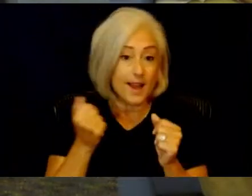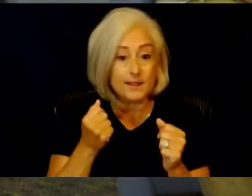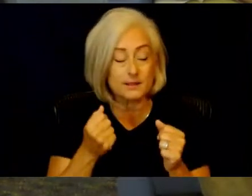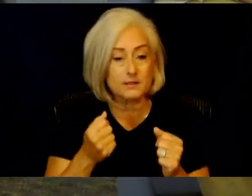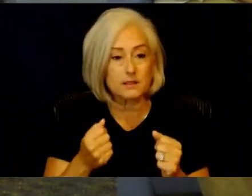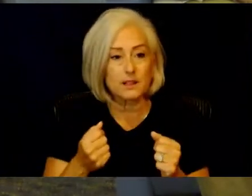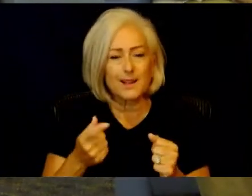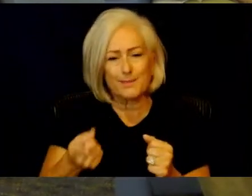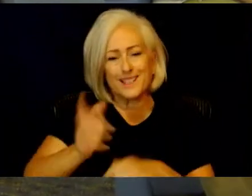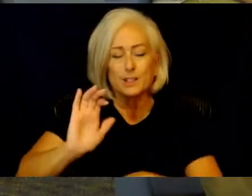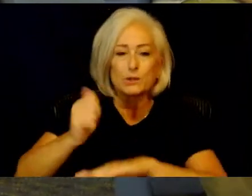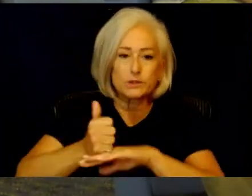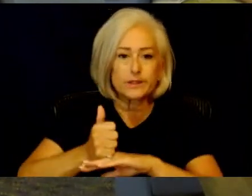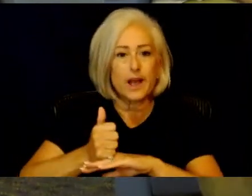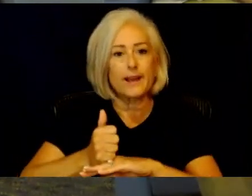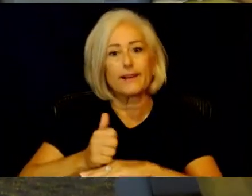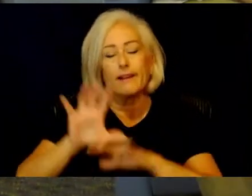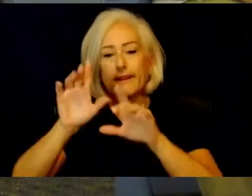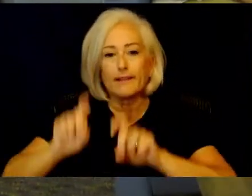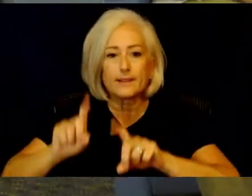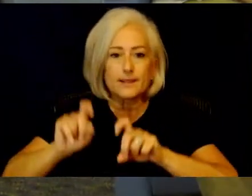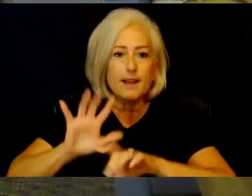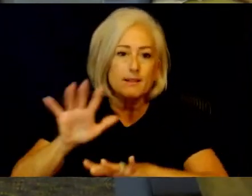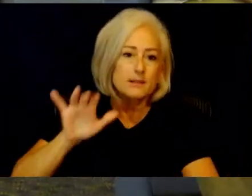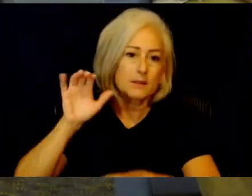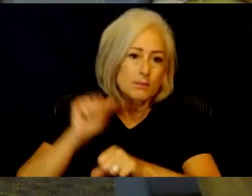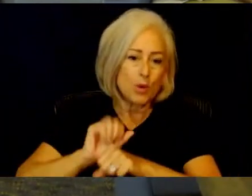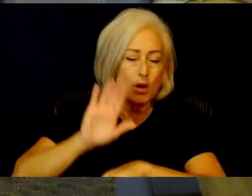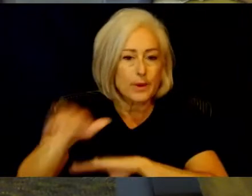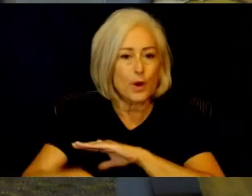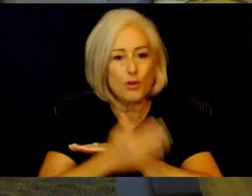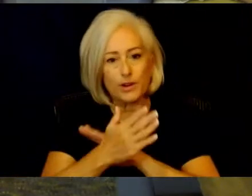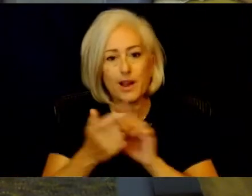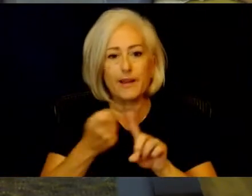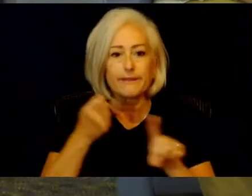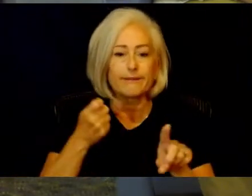sleep away from home sleep study just seems it